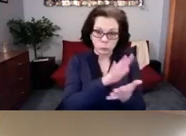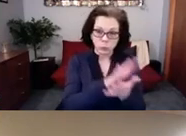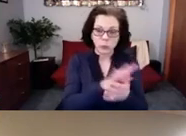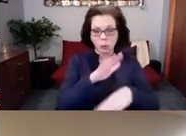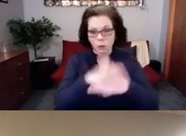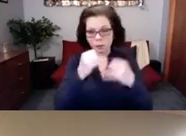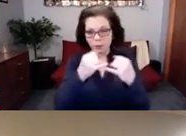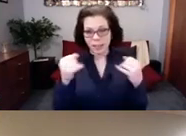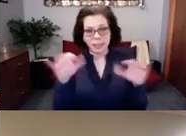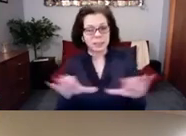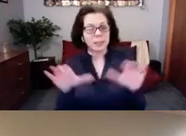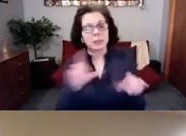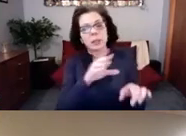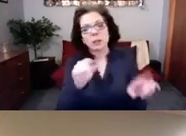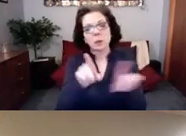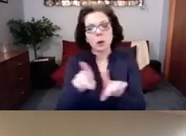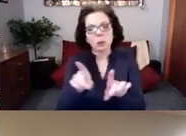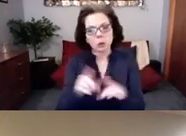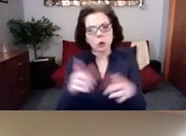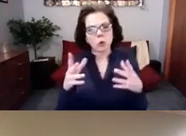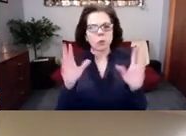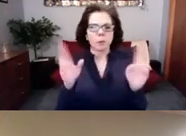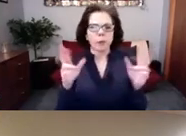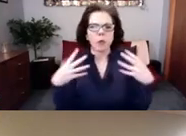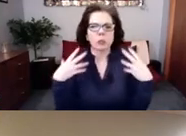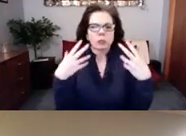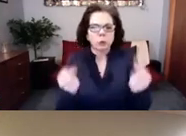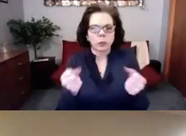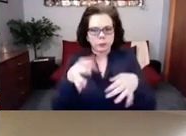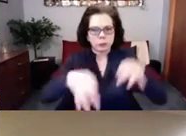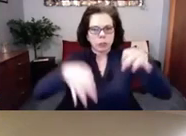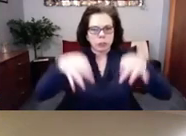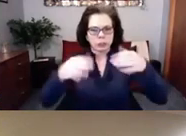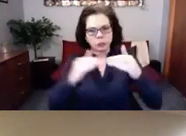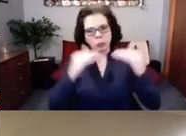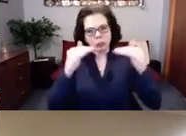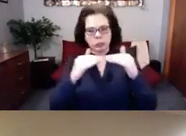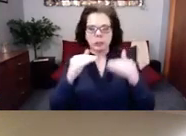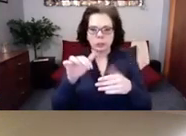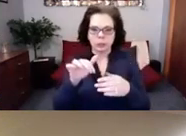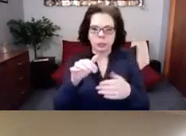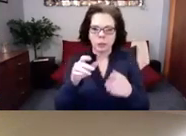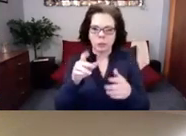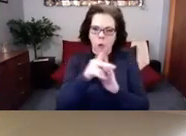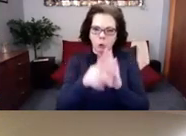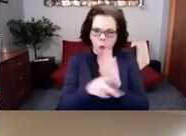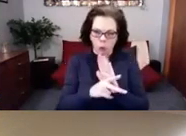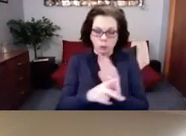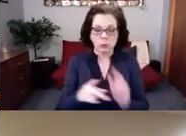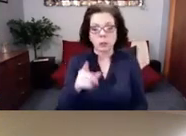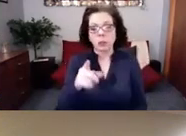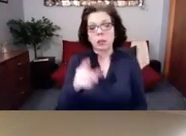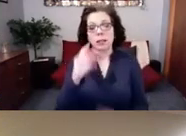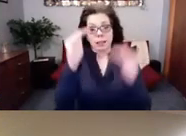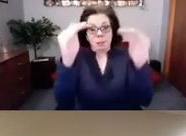and then also the restorative justice protocols. And then at our high school, we continue those protocols. At the very bottom of the slide